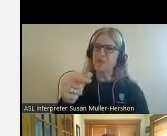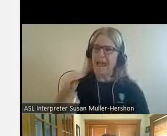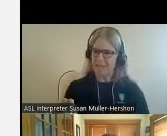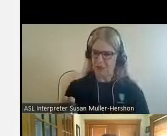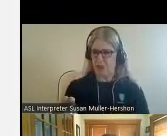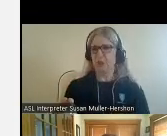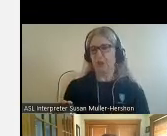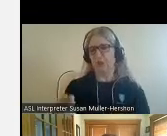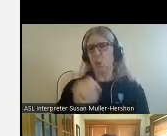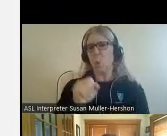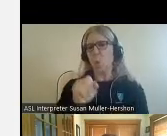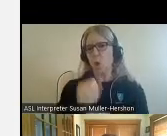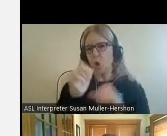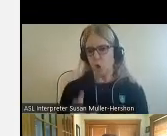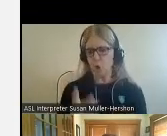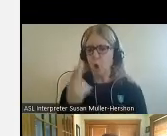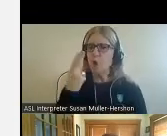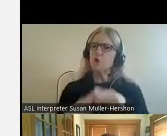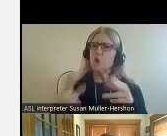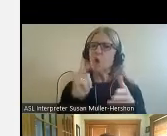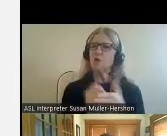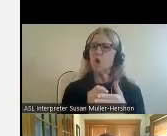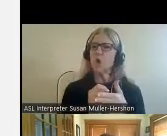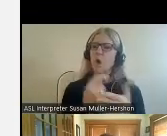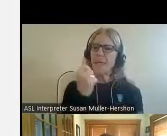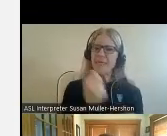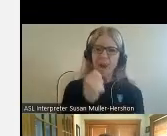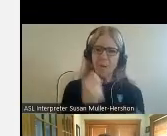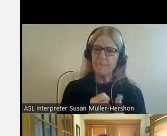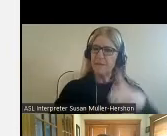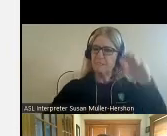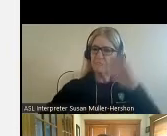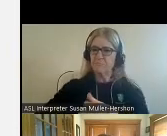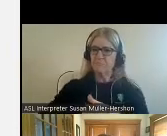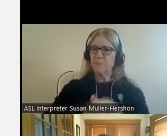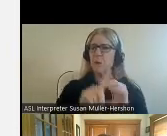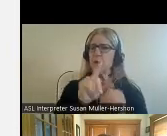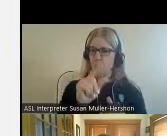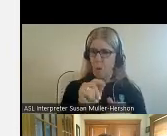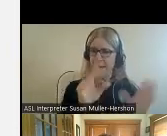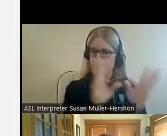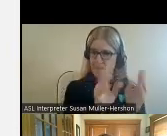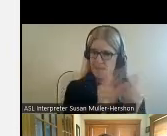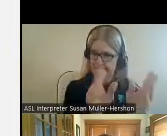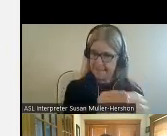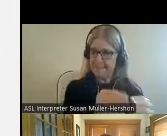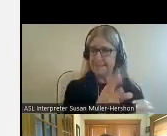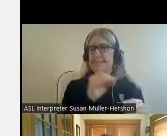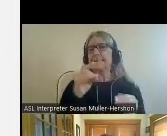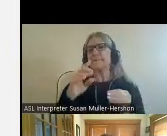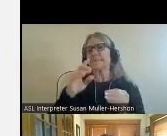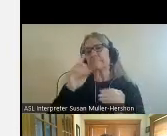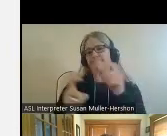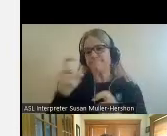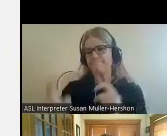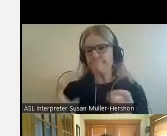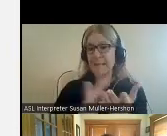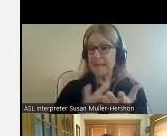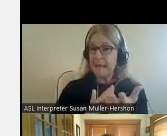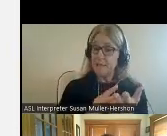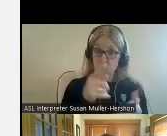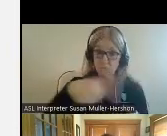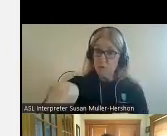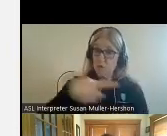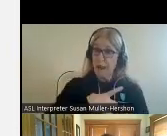short-term therapy of capped at 20 sessions, as well as medication management. And if this is something you're interested in, you